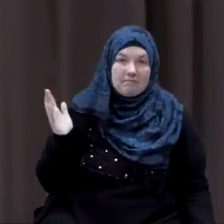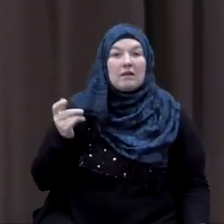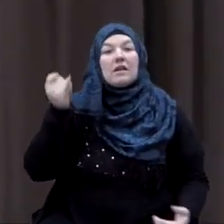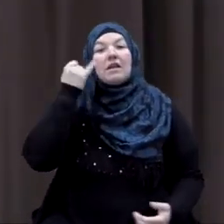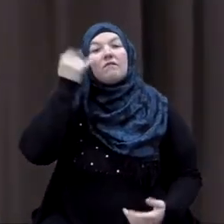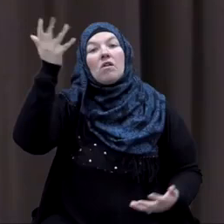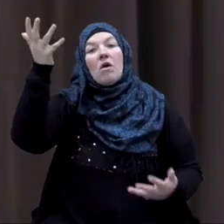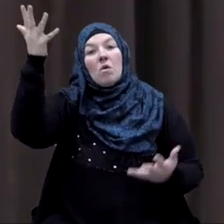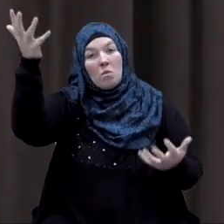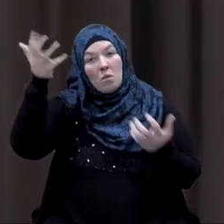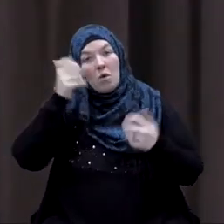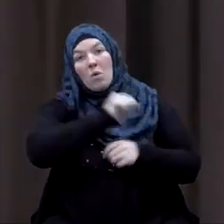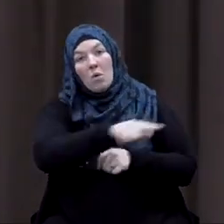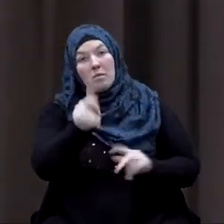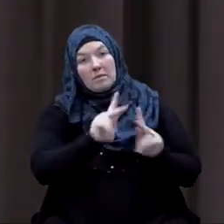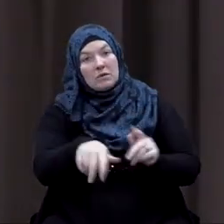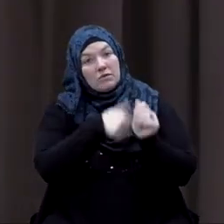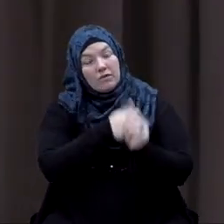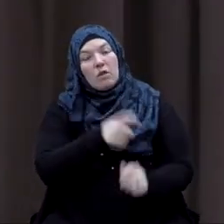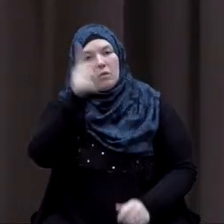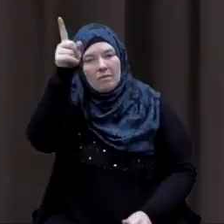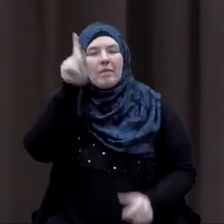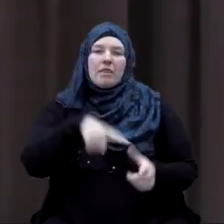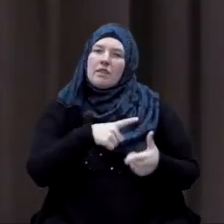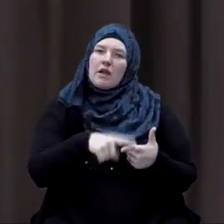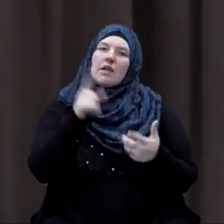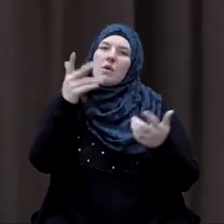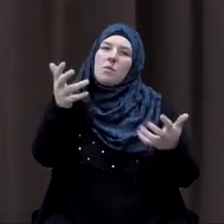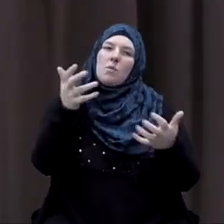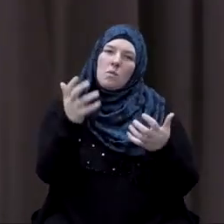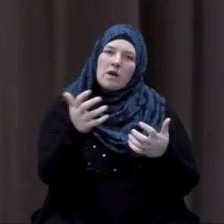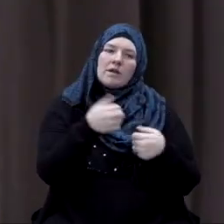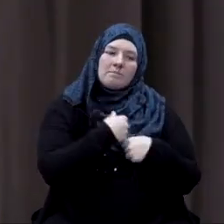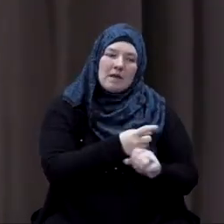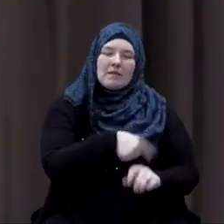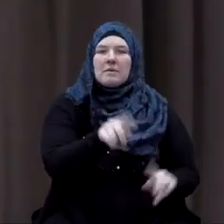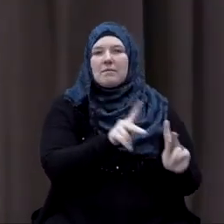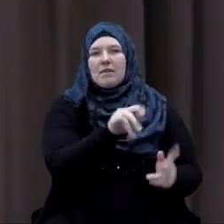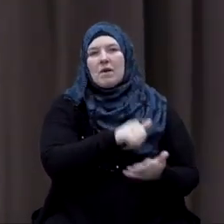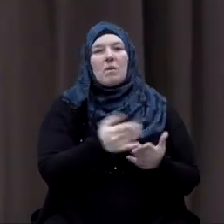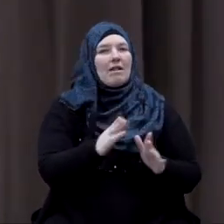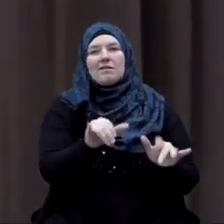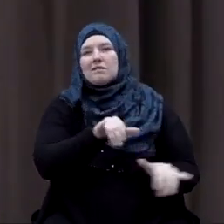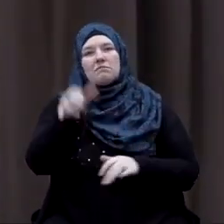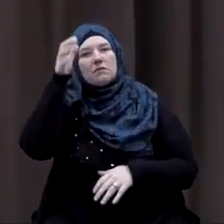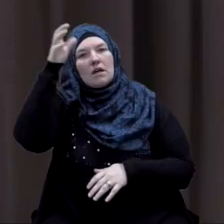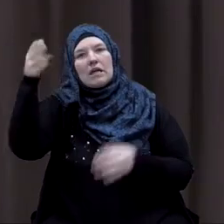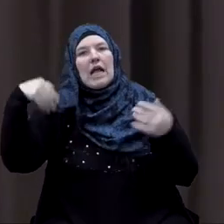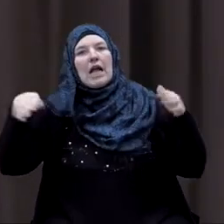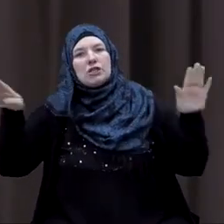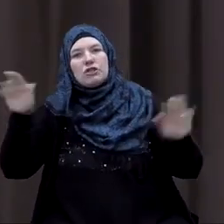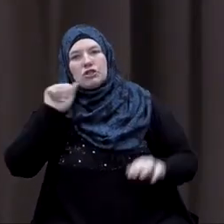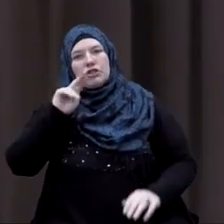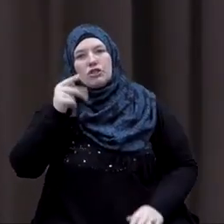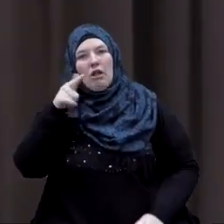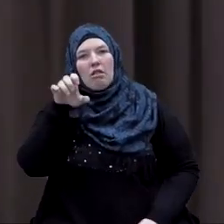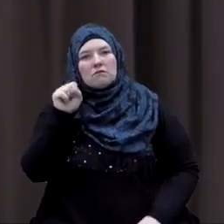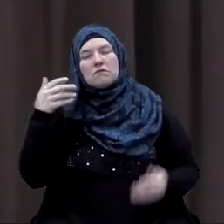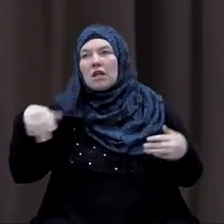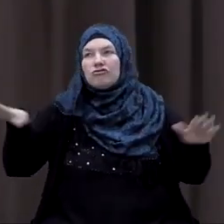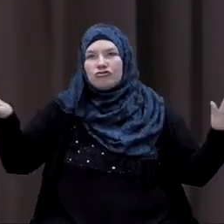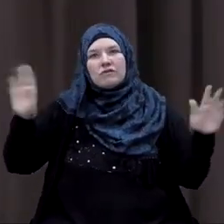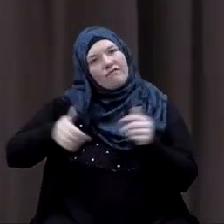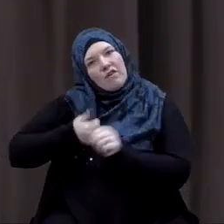earth would have submitted, He would have created them in submission as He did the angels. So